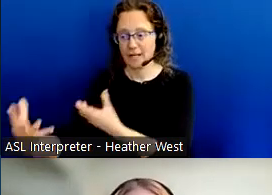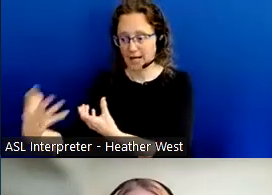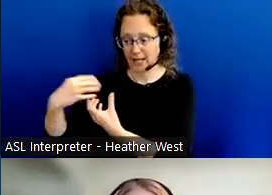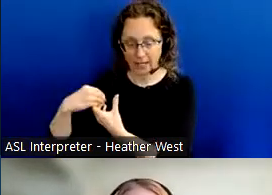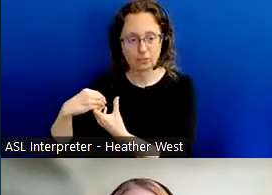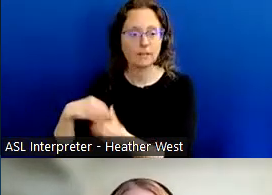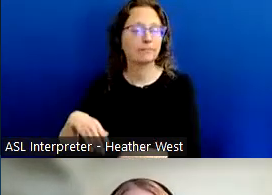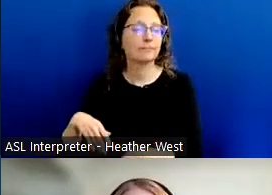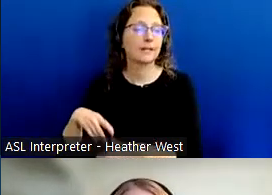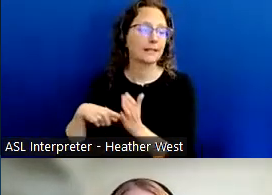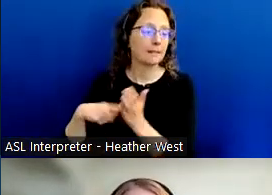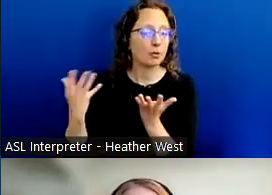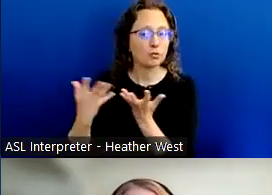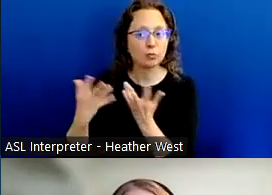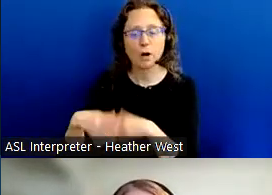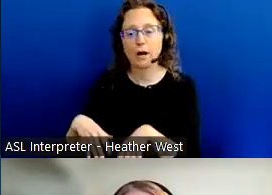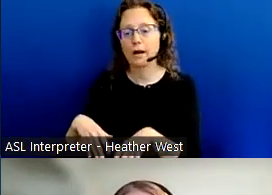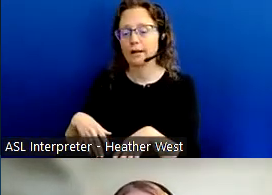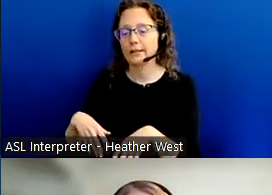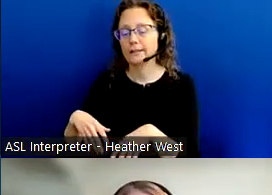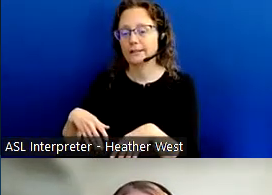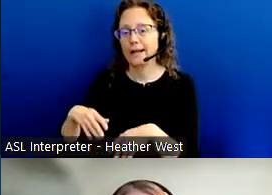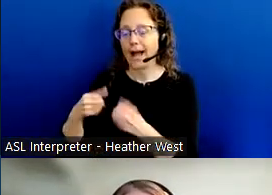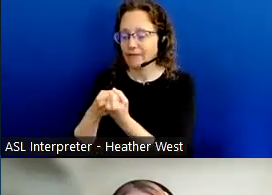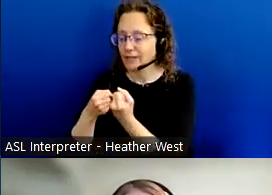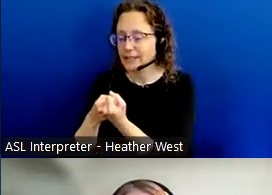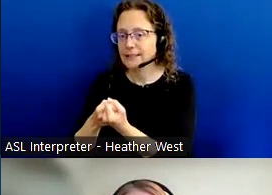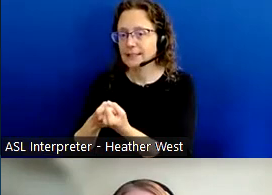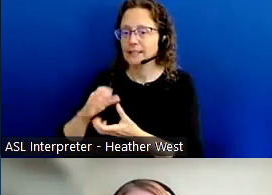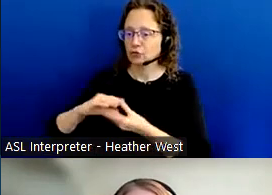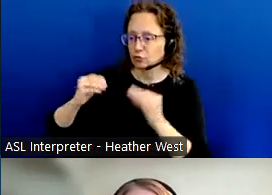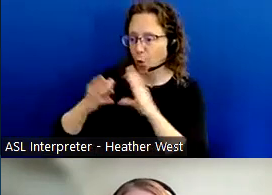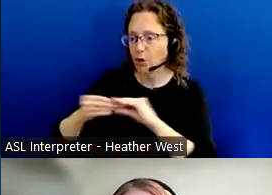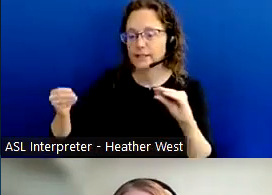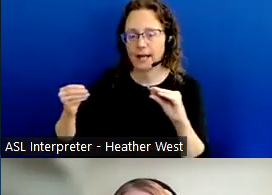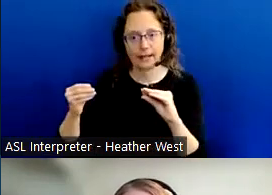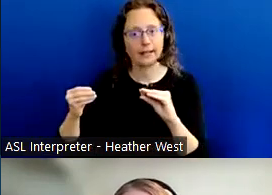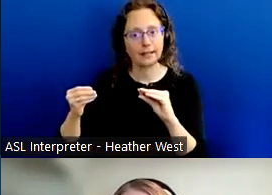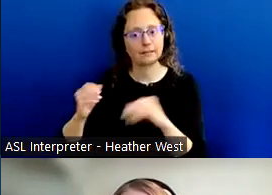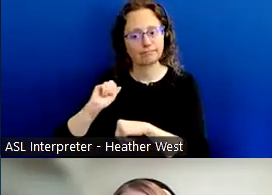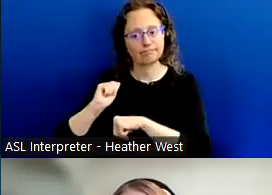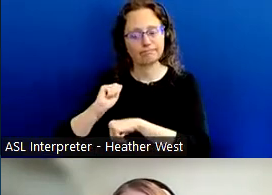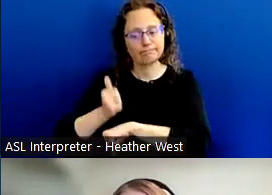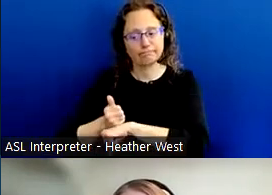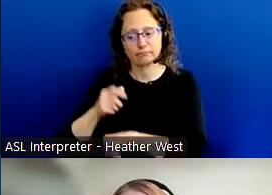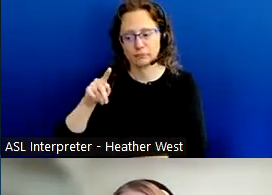community advocacy and storytelling, as well as resiliency toolkits for local planning.